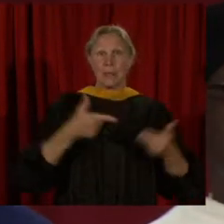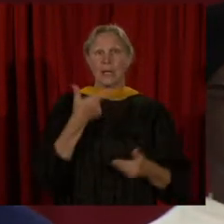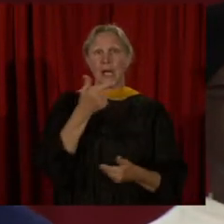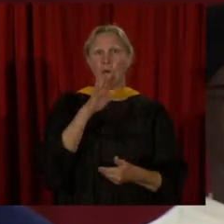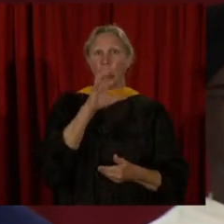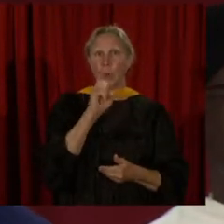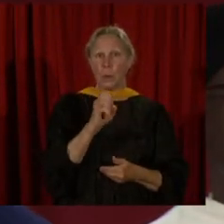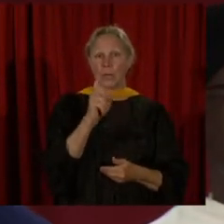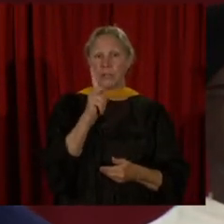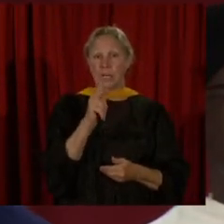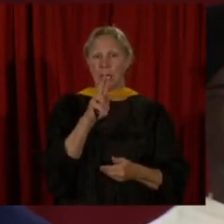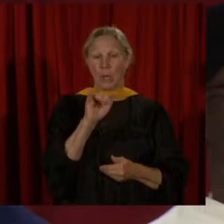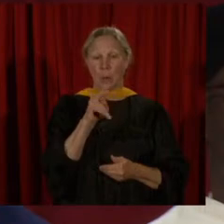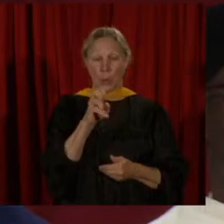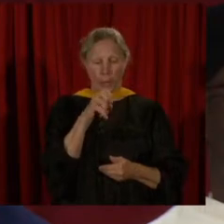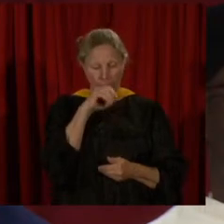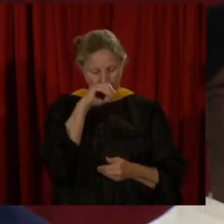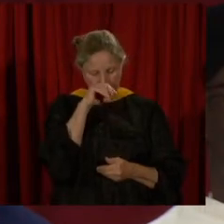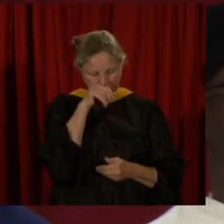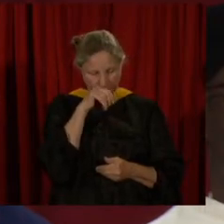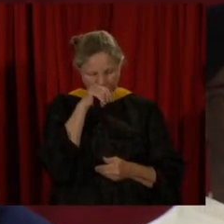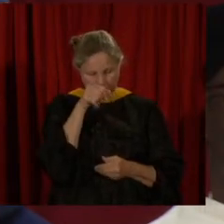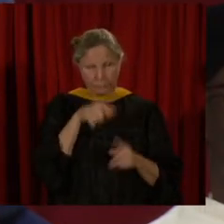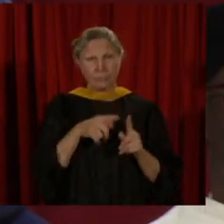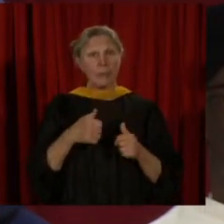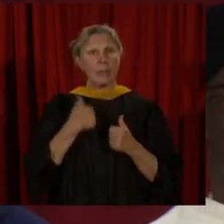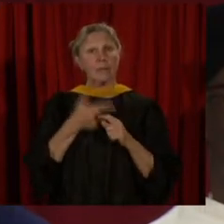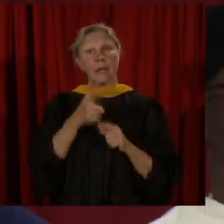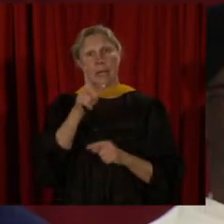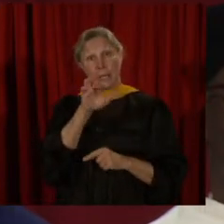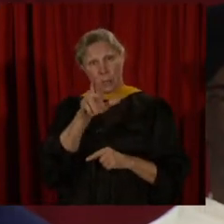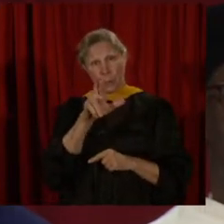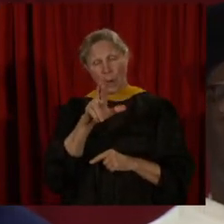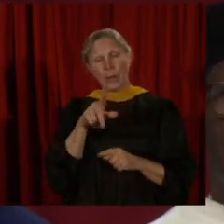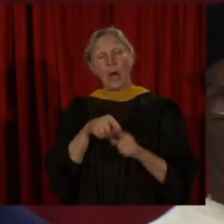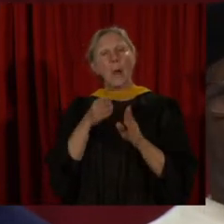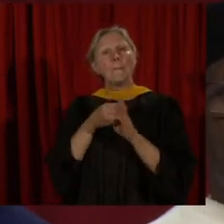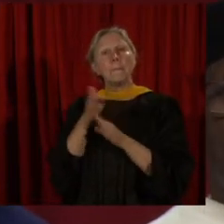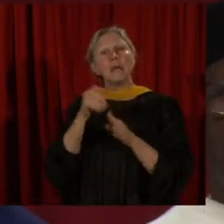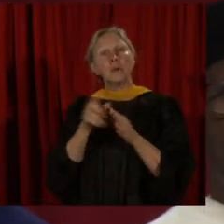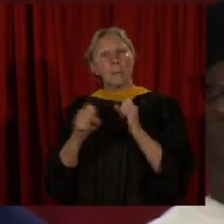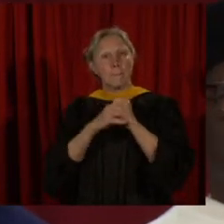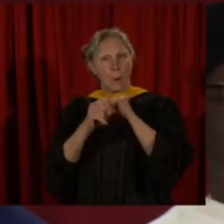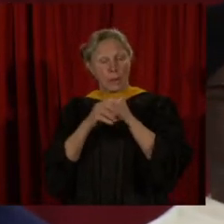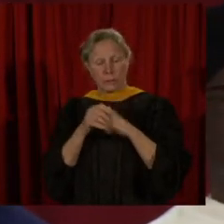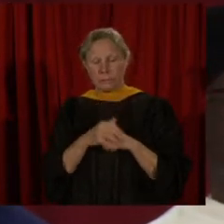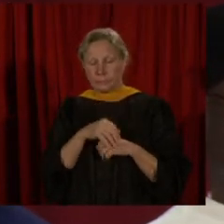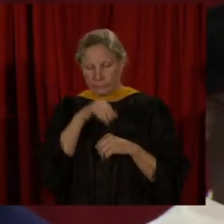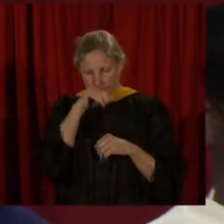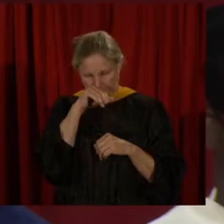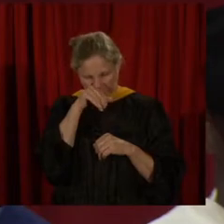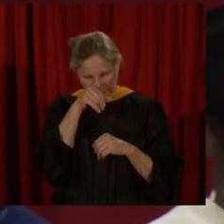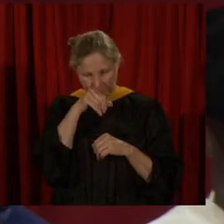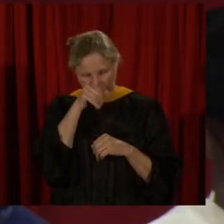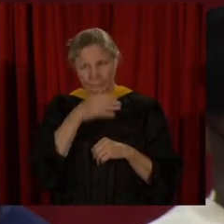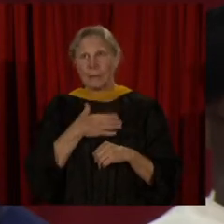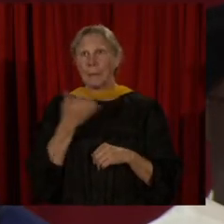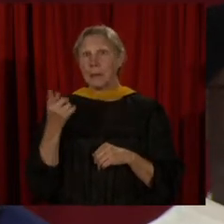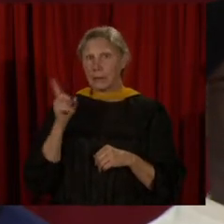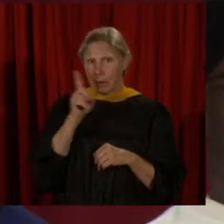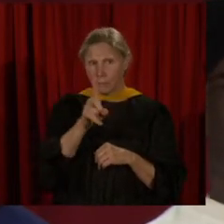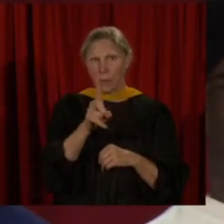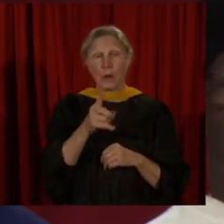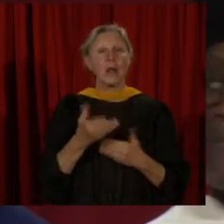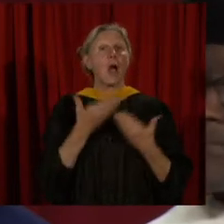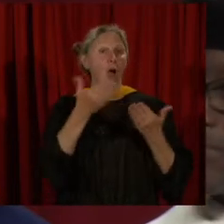Crane. Grace is from Little Rock and is graduating with a major in marketing. Grace, will you please come forward and offer